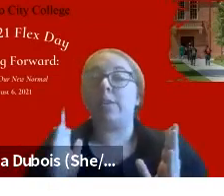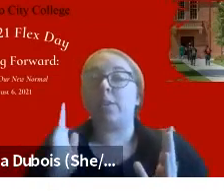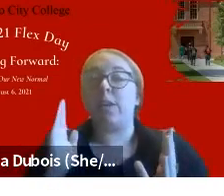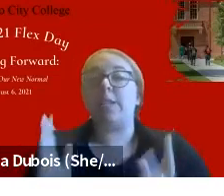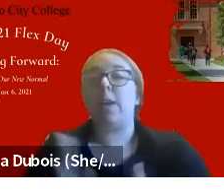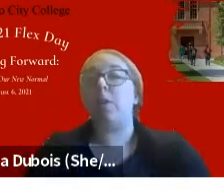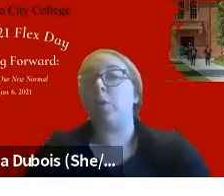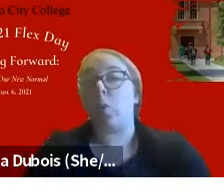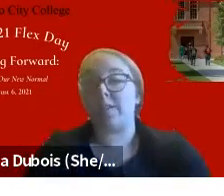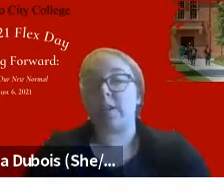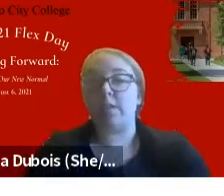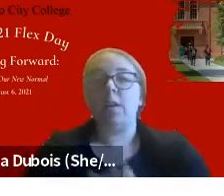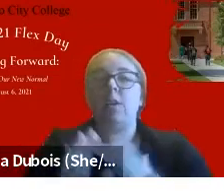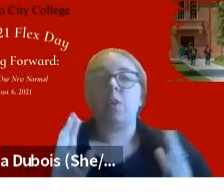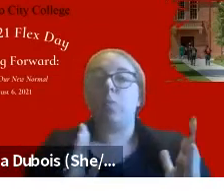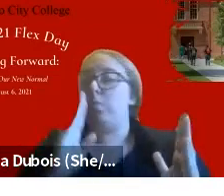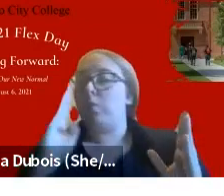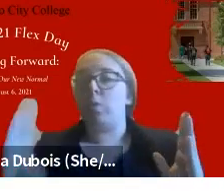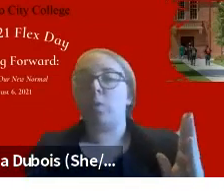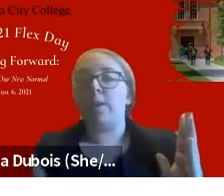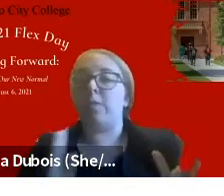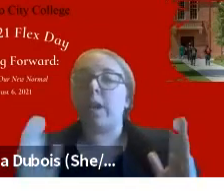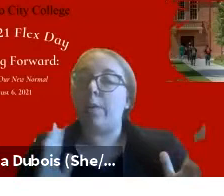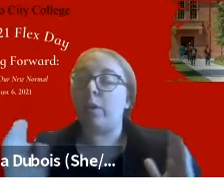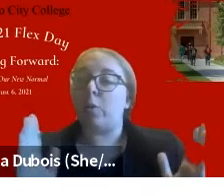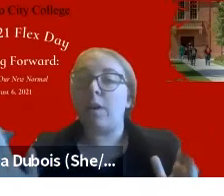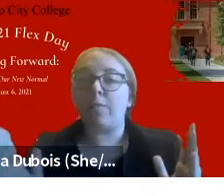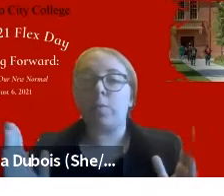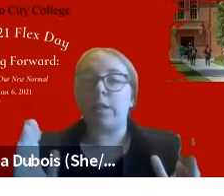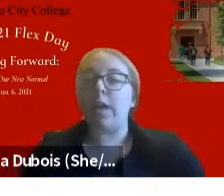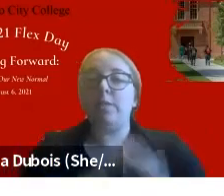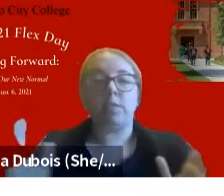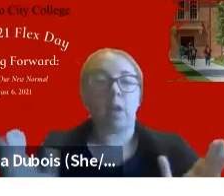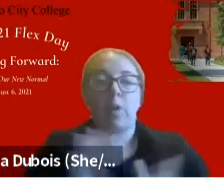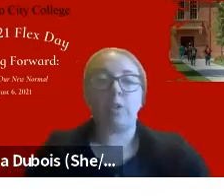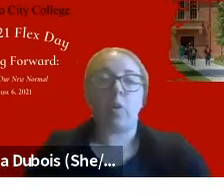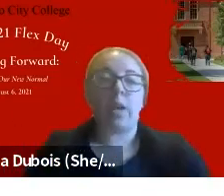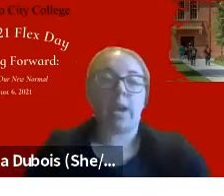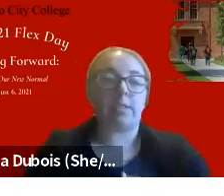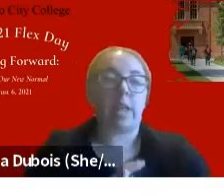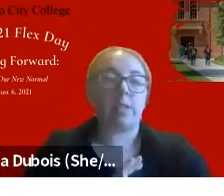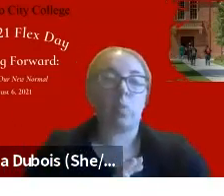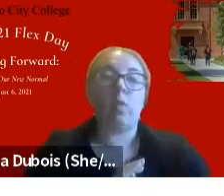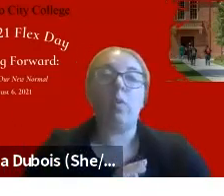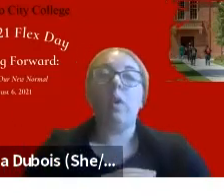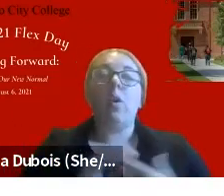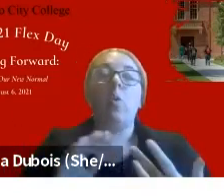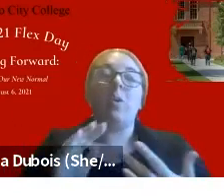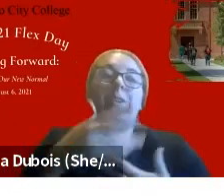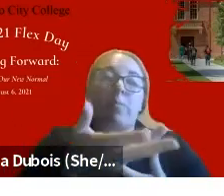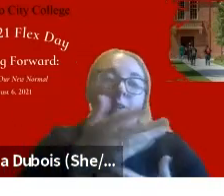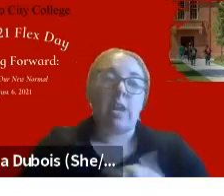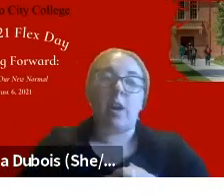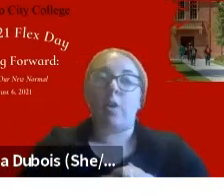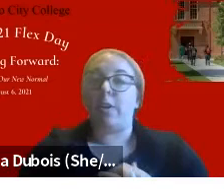only be there until the end time that you've requested. So you can request, you're like, I want a little buffer room on the end, not a problem to go ahead and ask that as well.